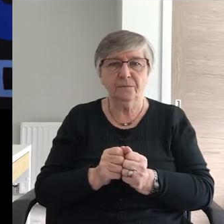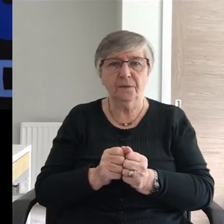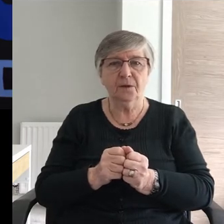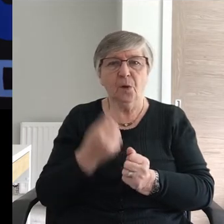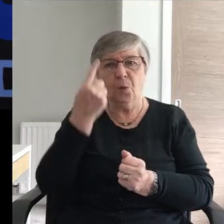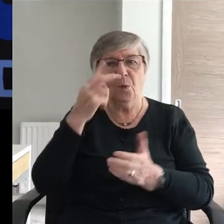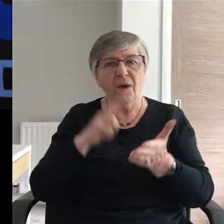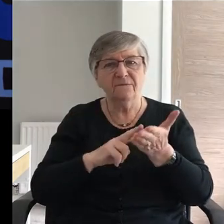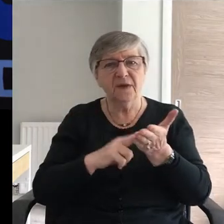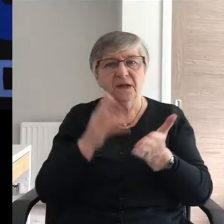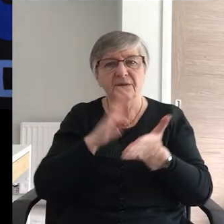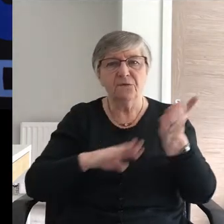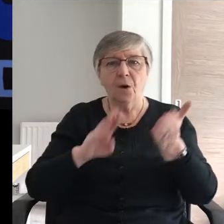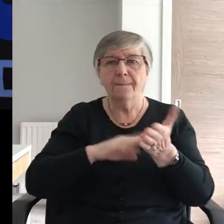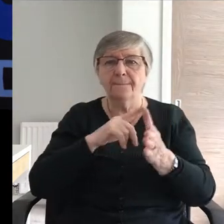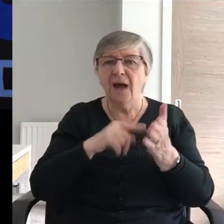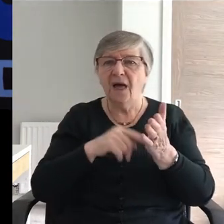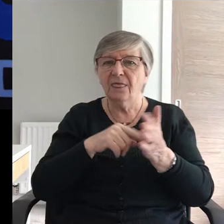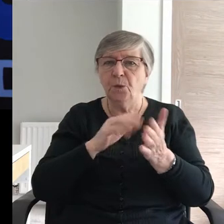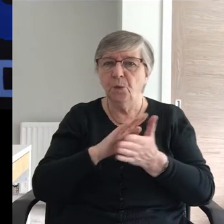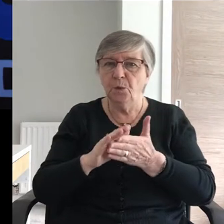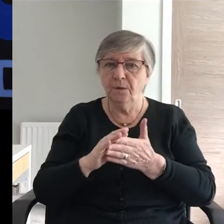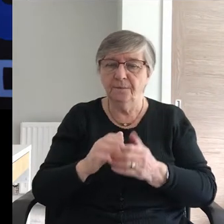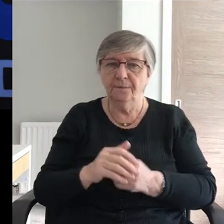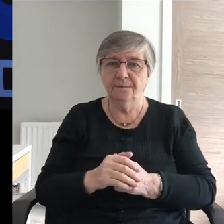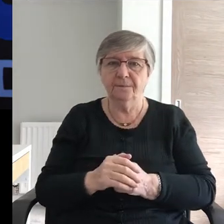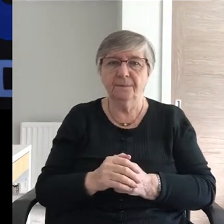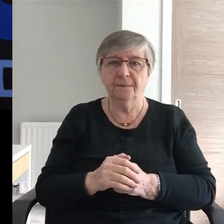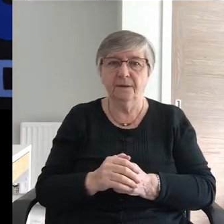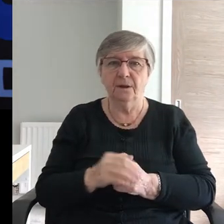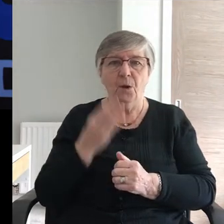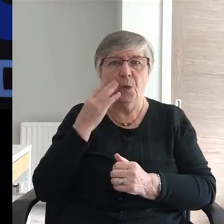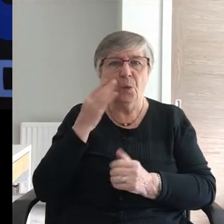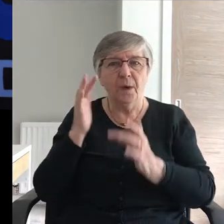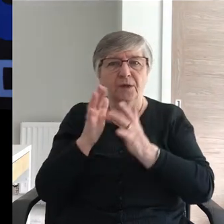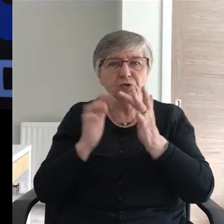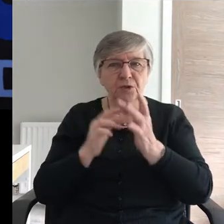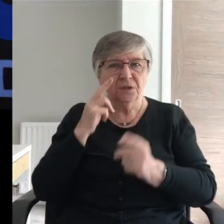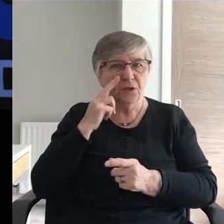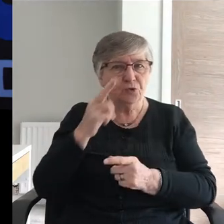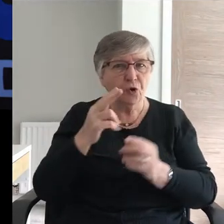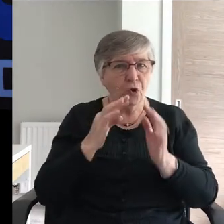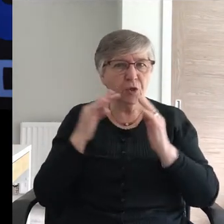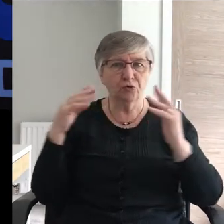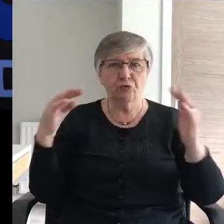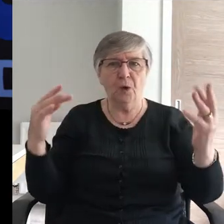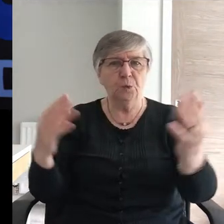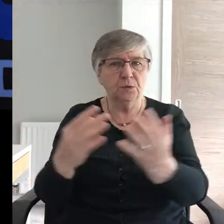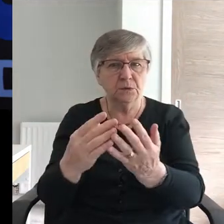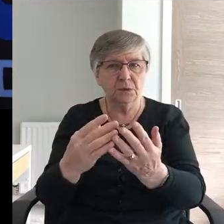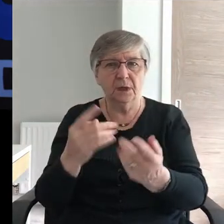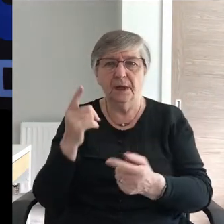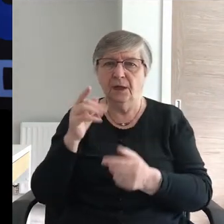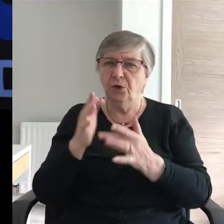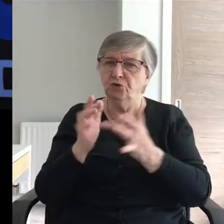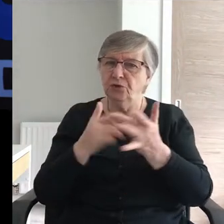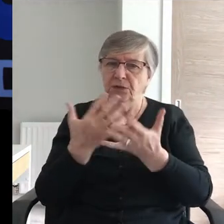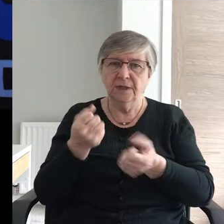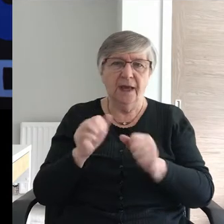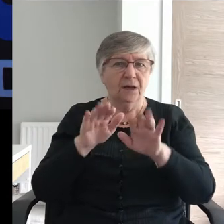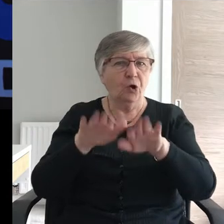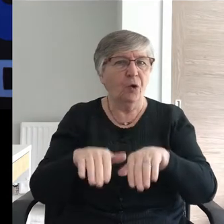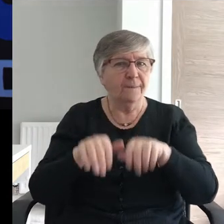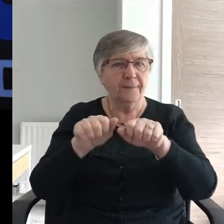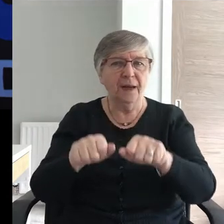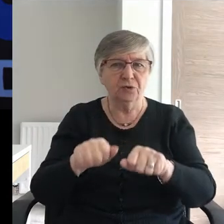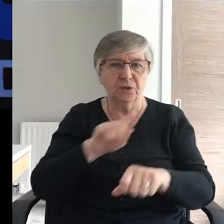An opening reading from Matthew chapter 9, verse 36. When Jesus saw the crowds, he had compassion on them,